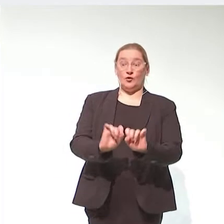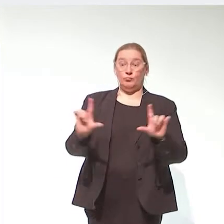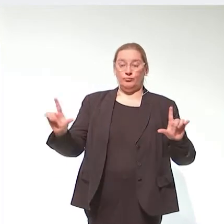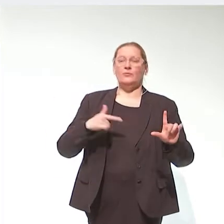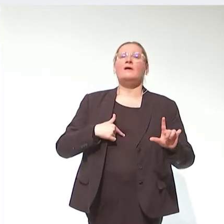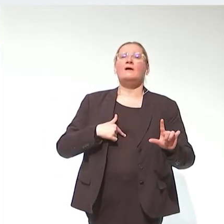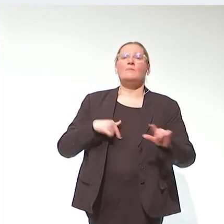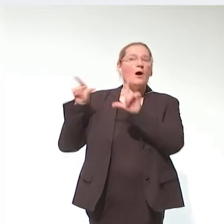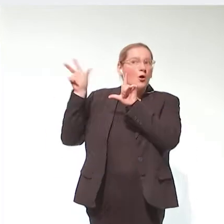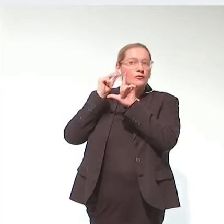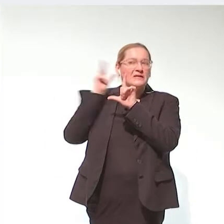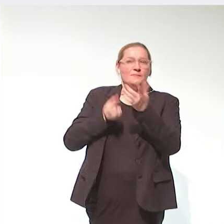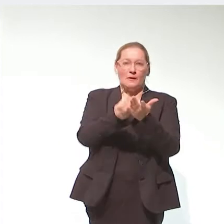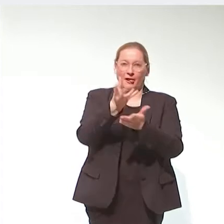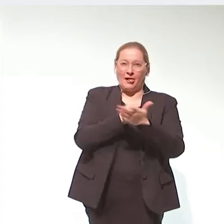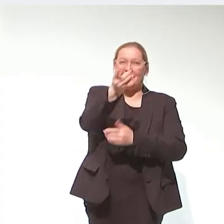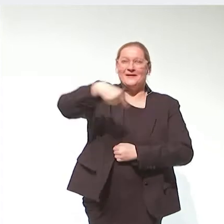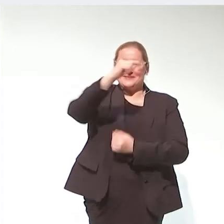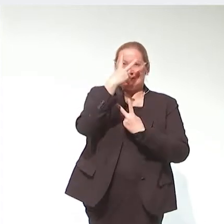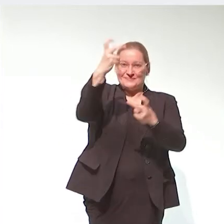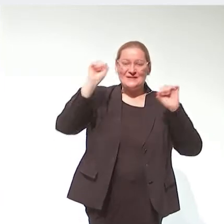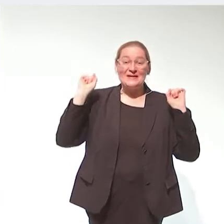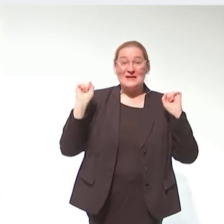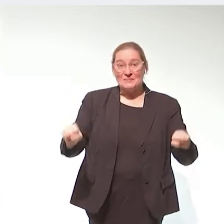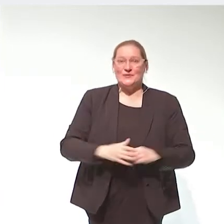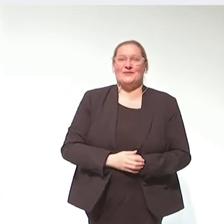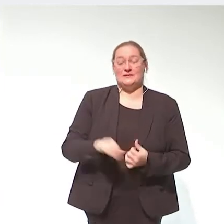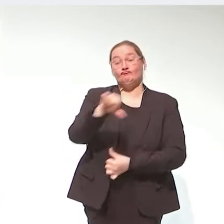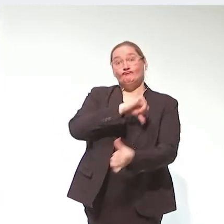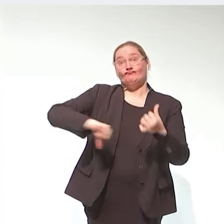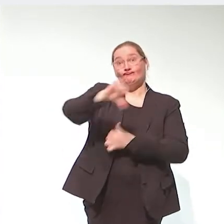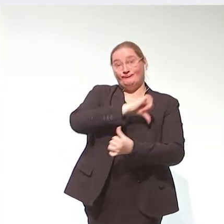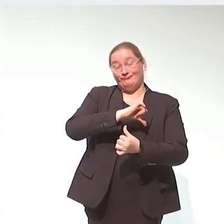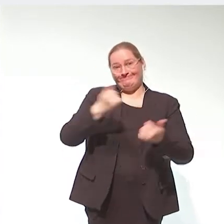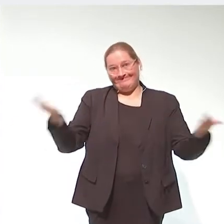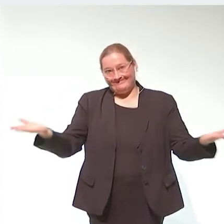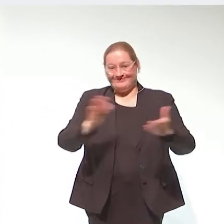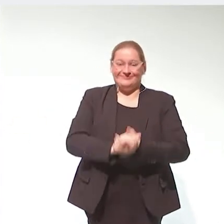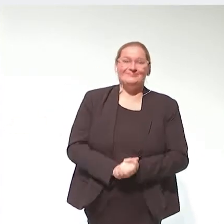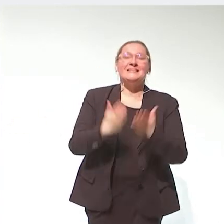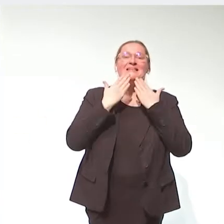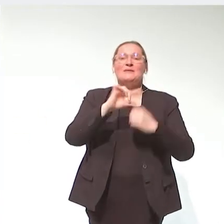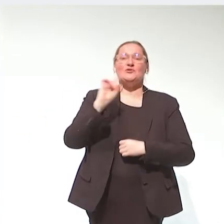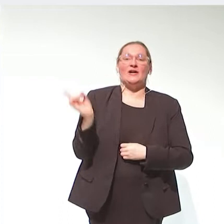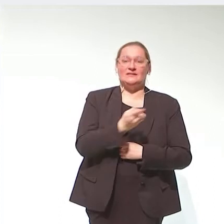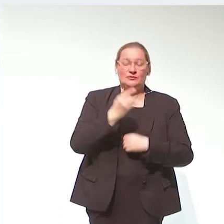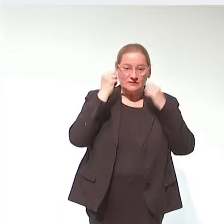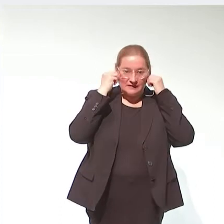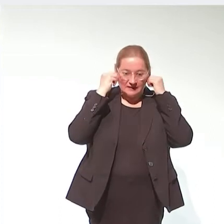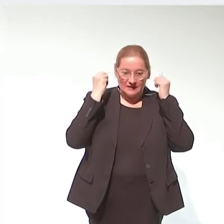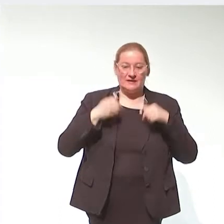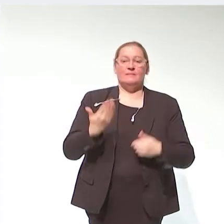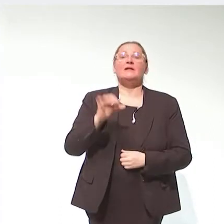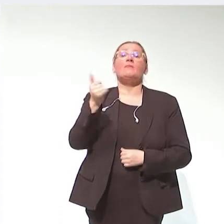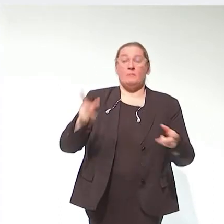My computer is starting. Sorry, I'm telling you everything, giving you the whole description. Well, good